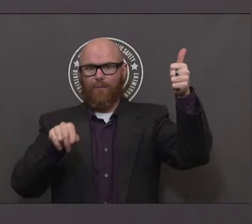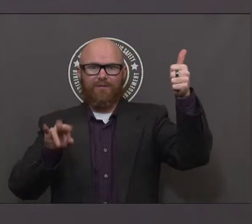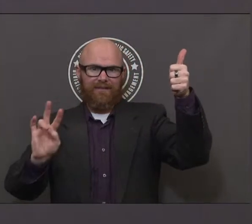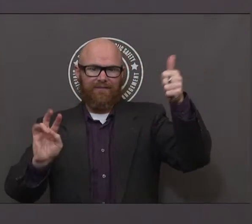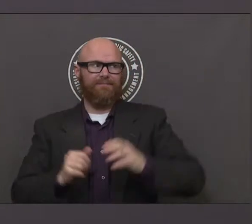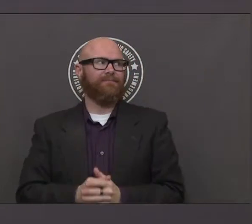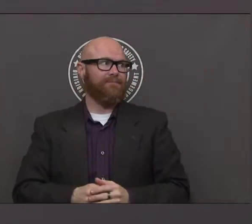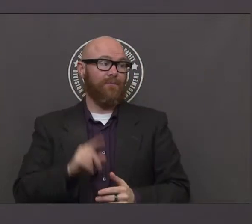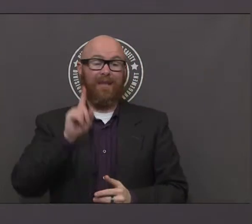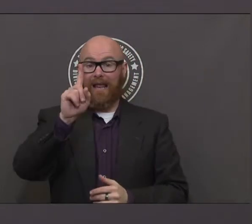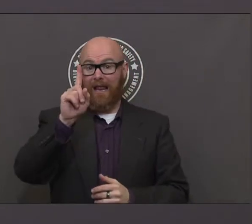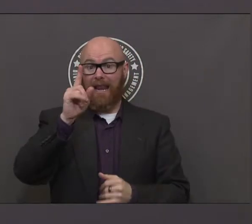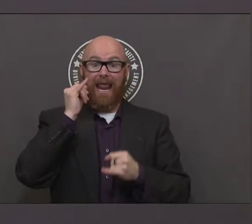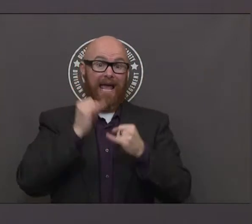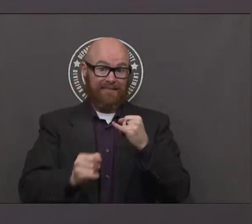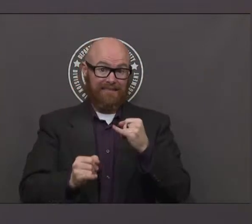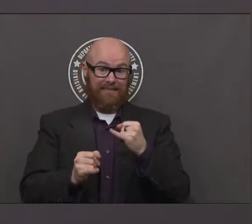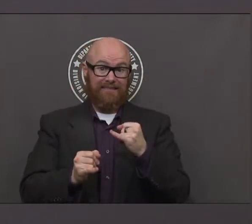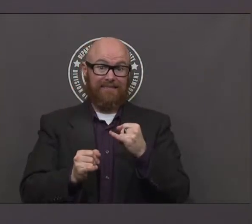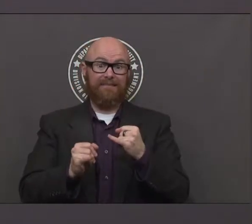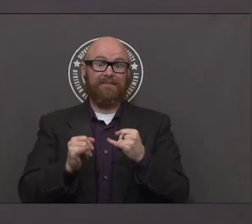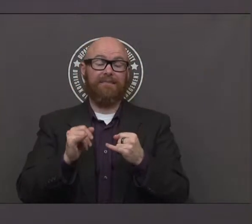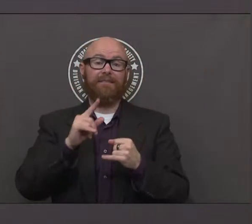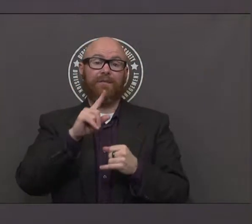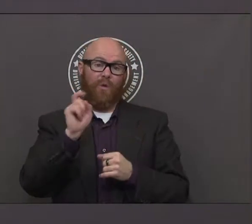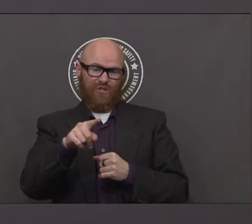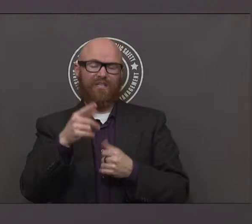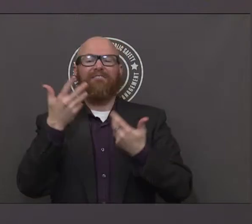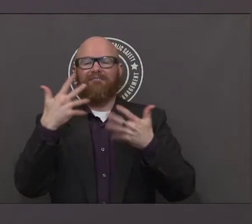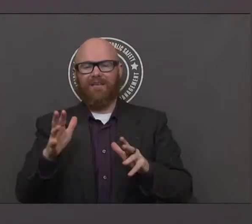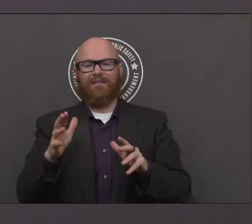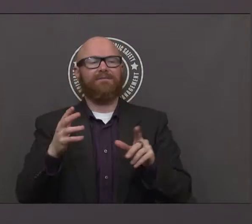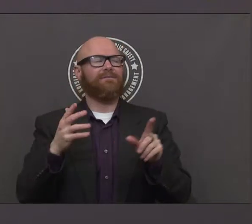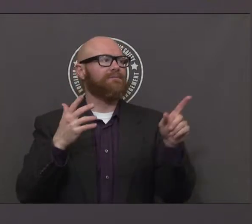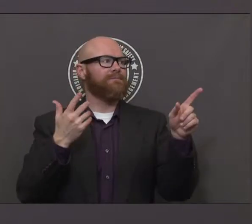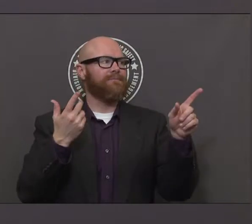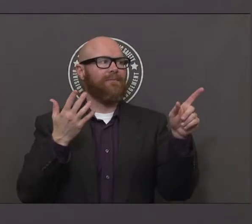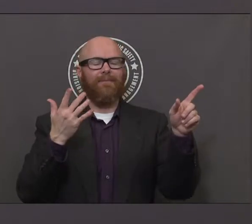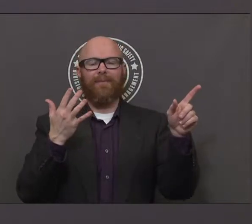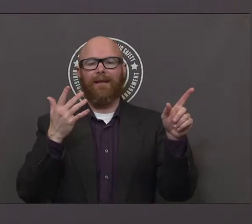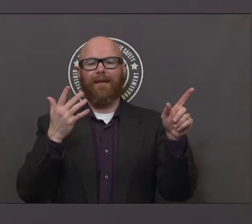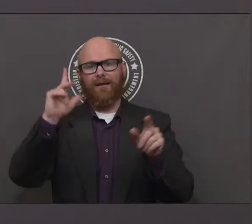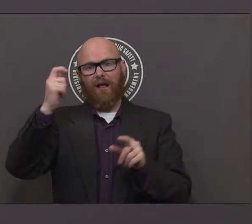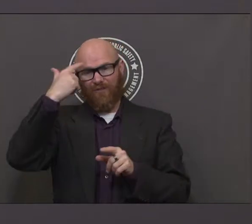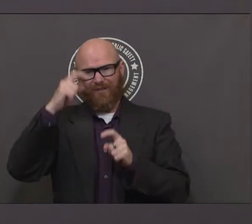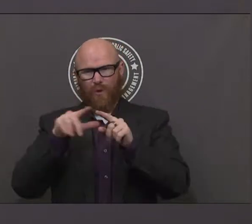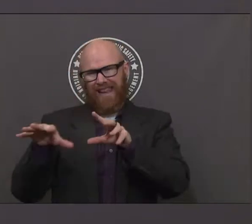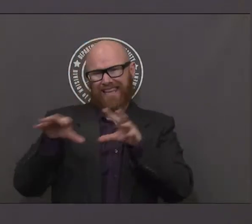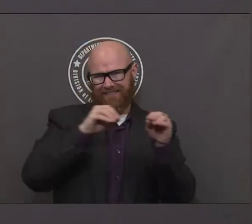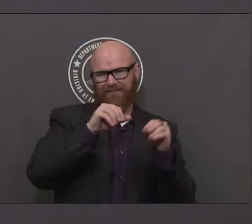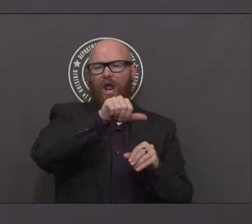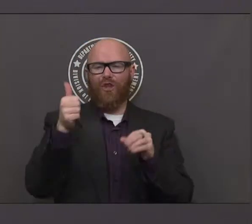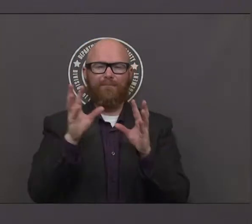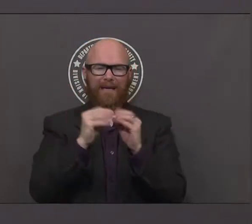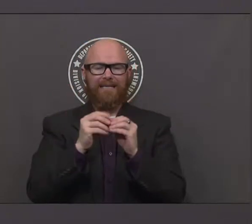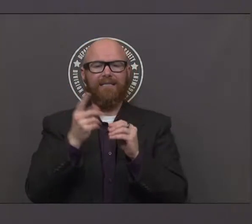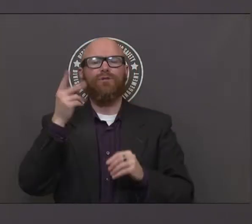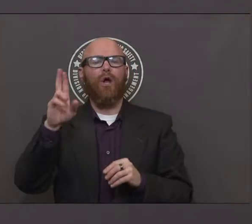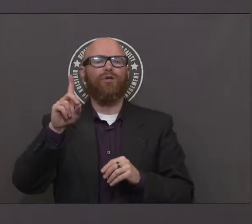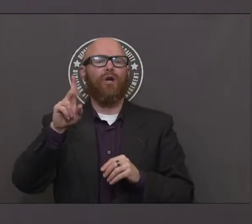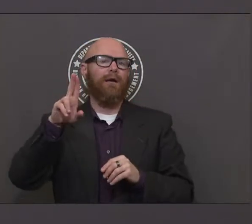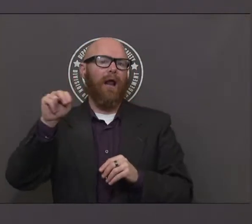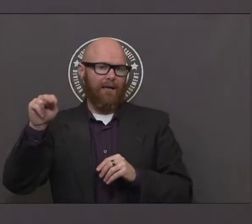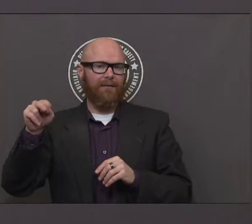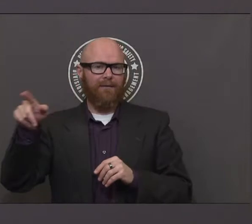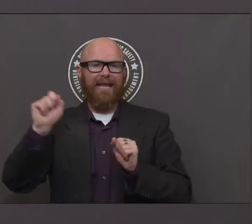Okay, one more, and then Dr. Dunn can keep answering questions for me. And she'll do a much better job, by the way. And she can also pronounce